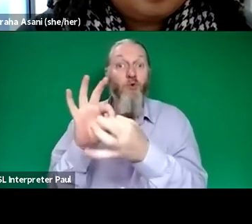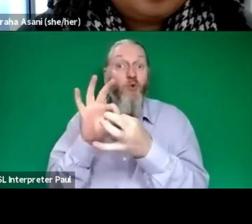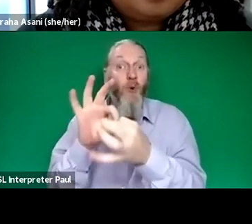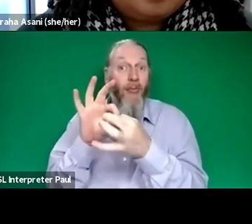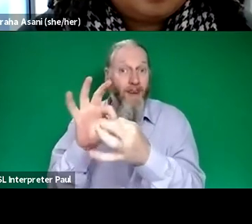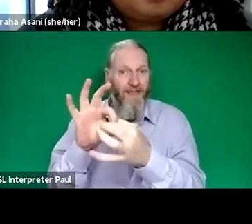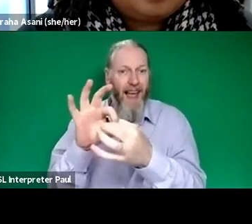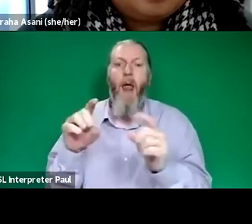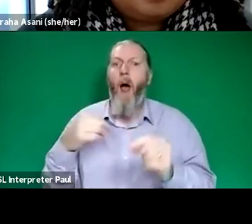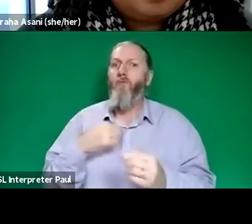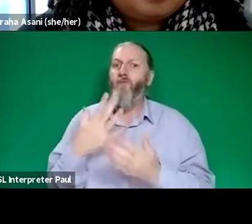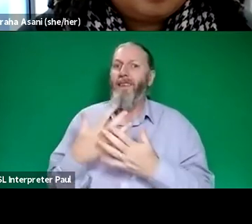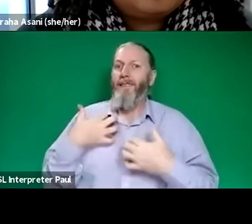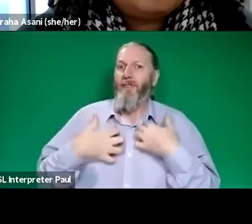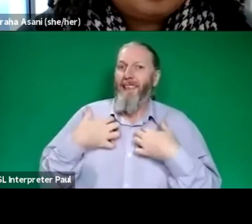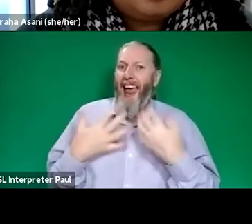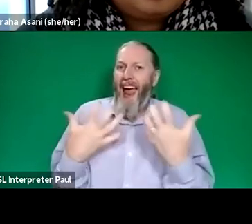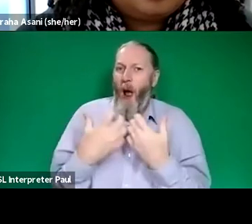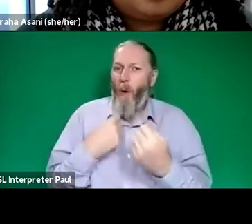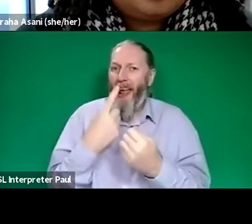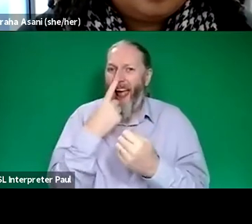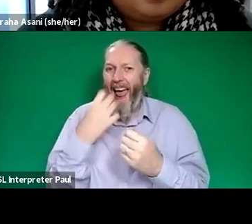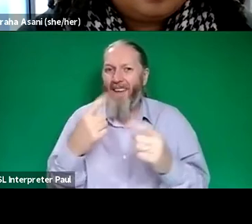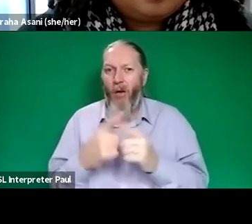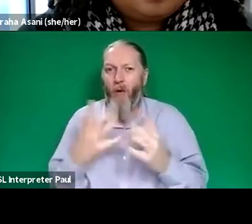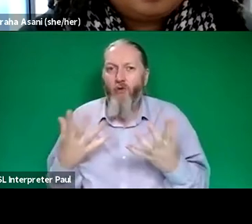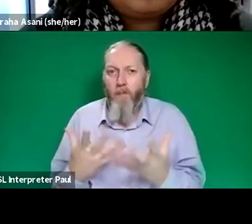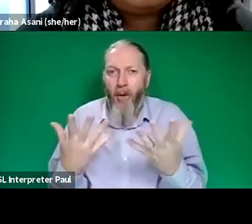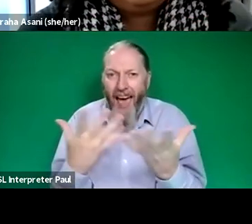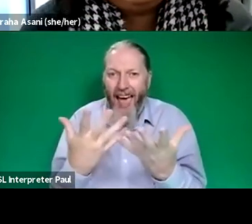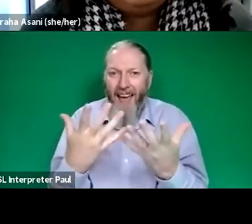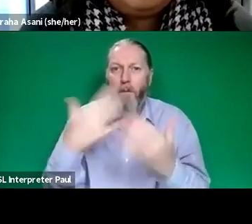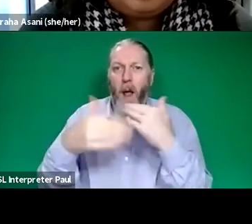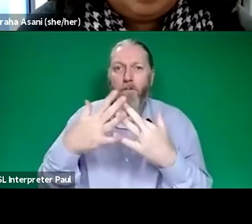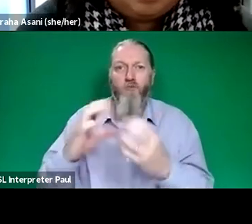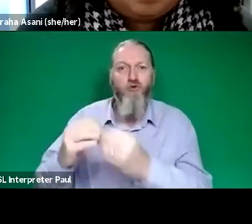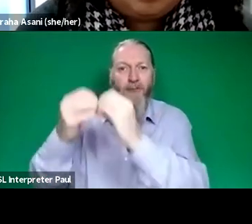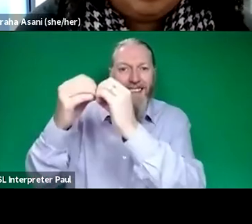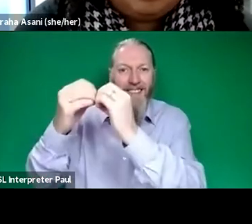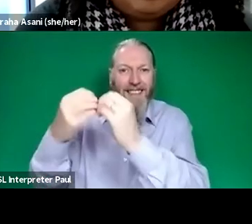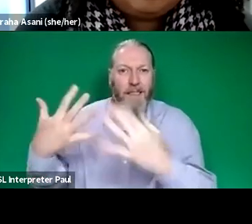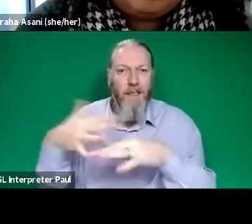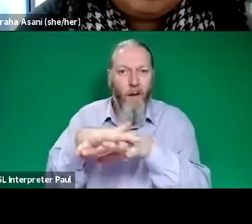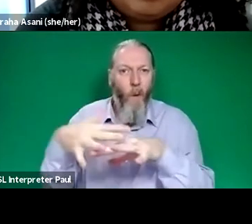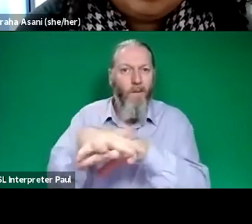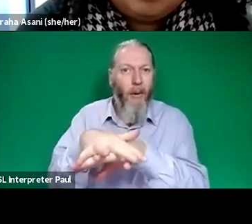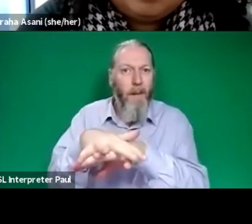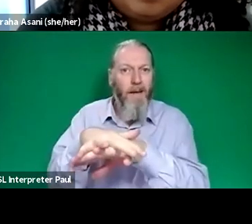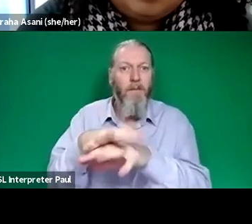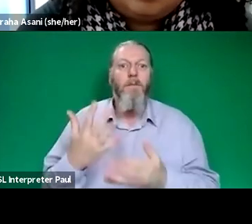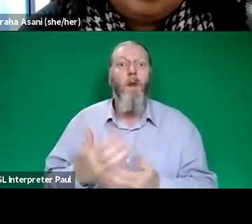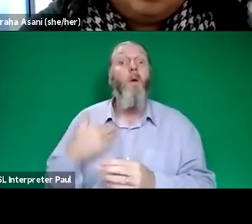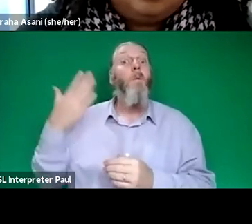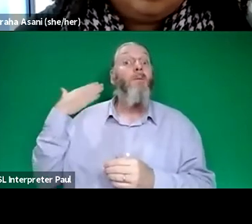achieve this through play and through creativity. Before starting this role, I developed the last programme that I developed was a programme called Don't Settle, which